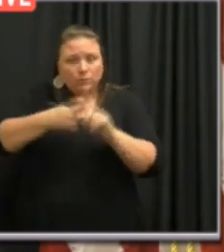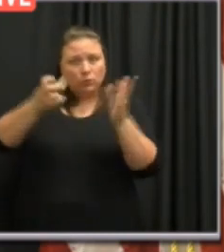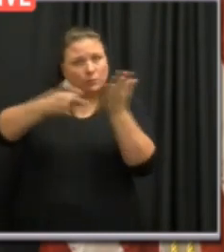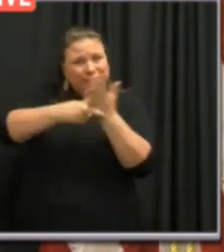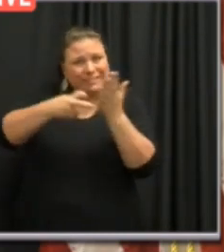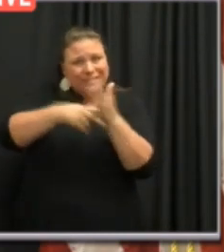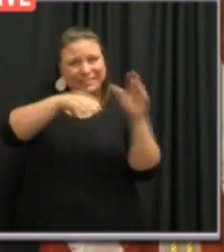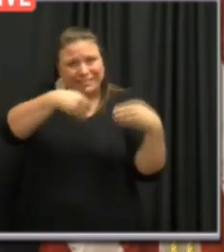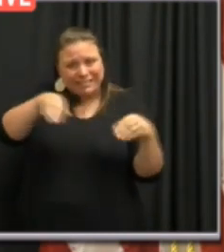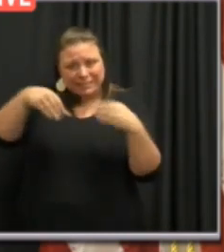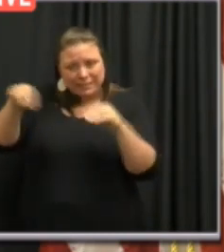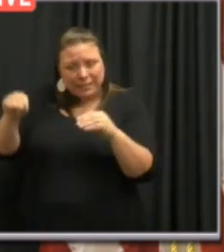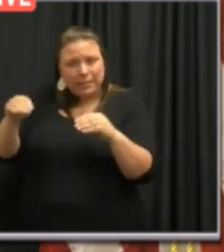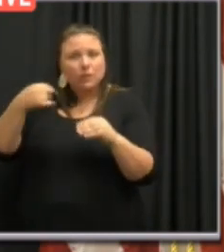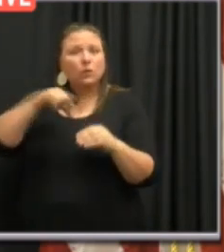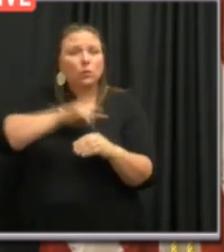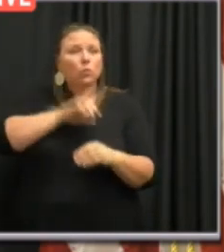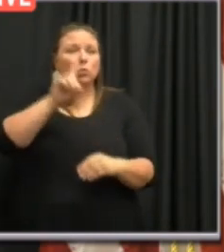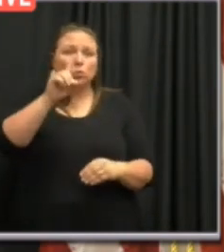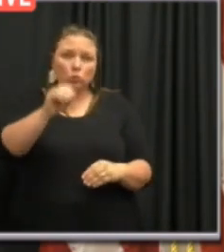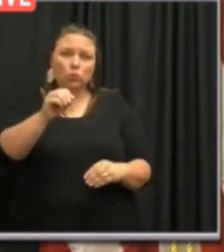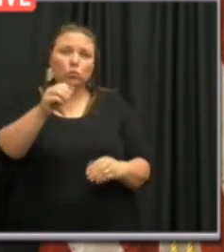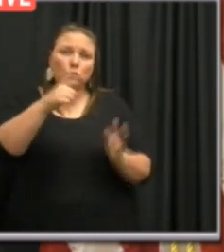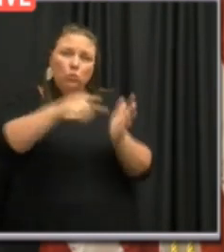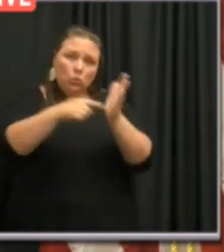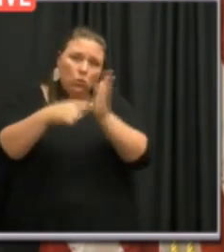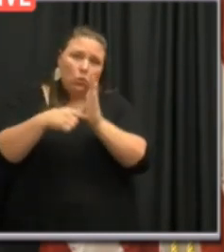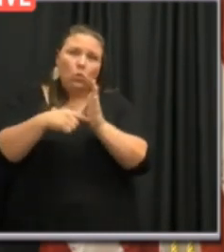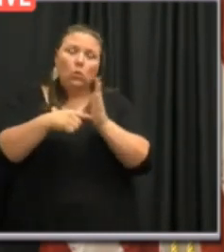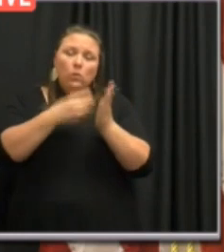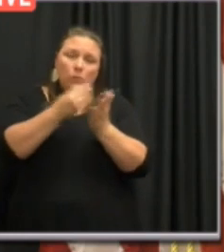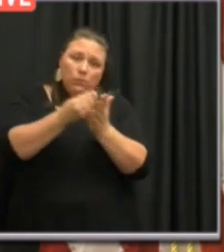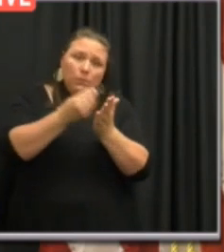city guarantee on stadium debts and these public facility debts.